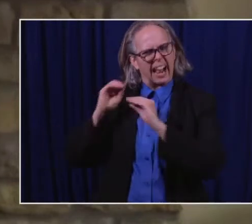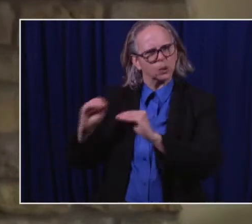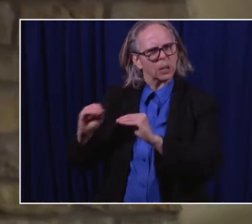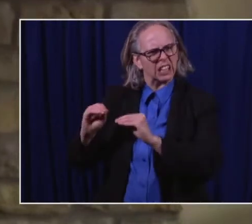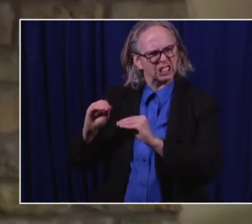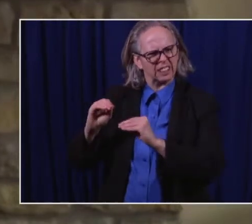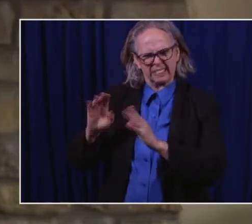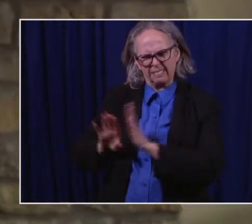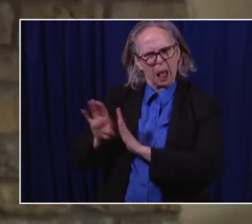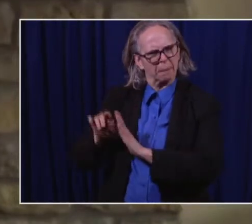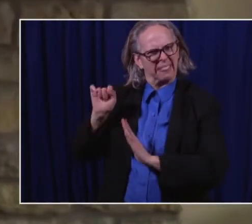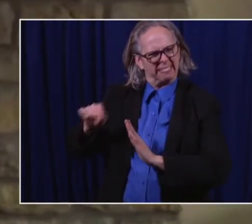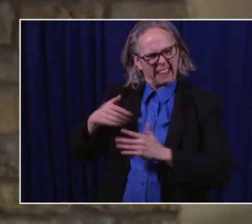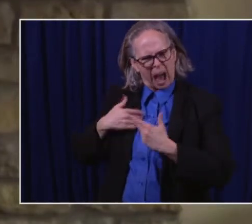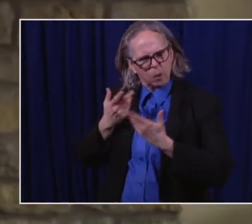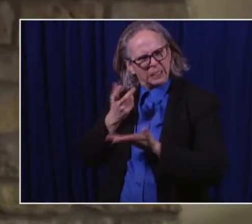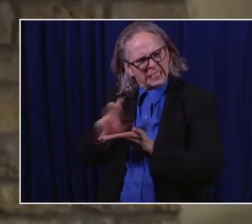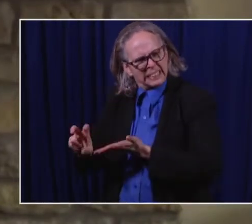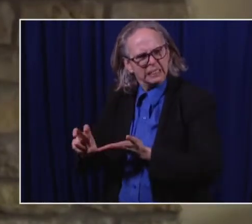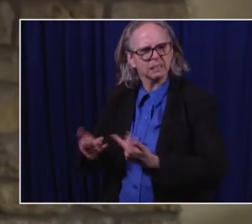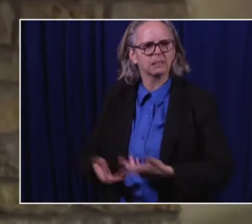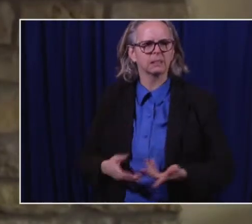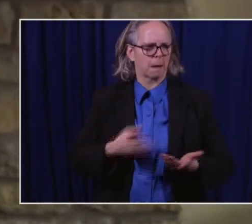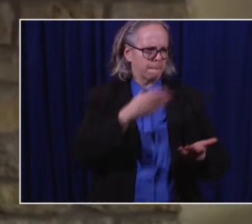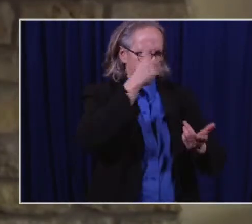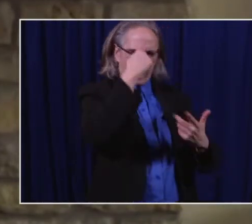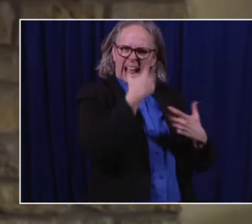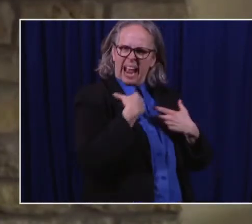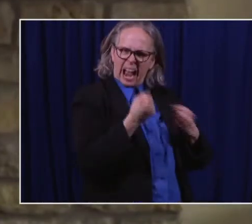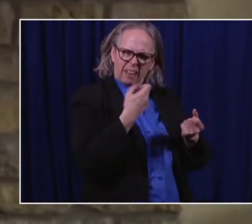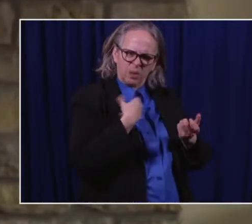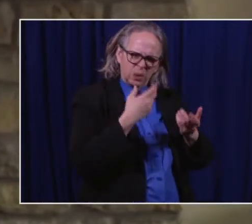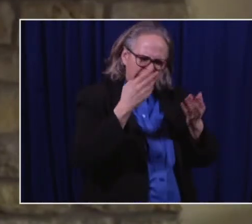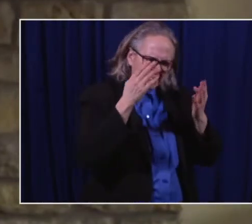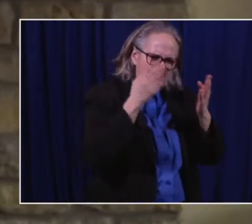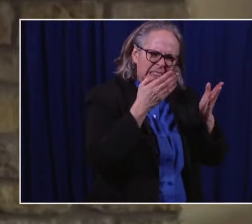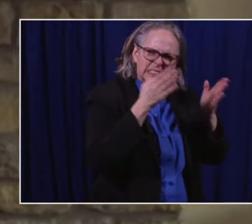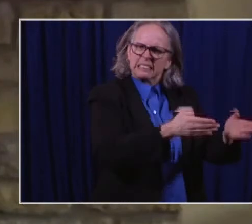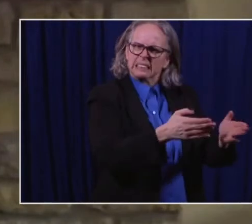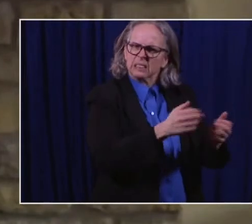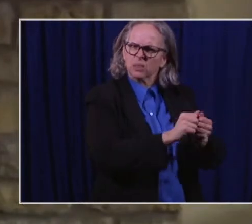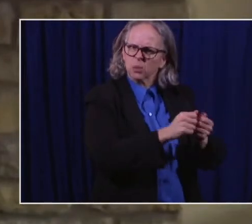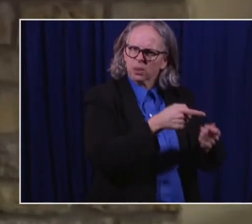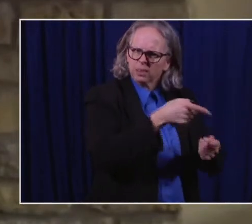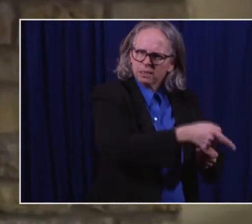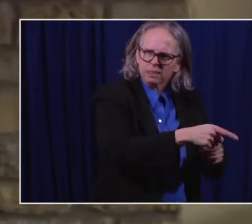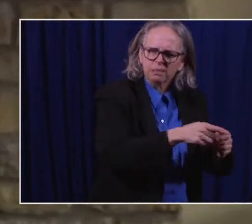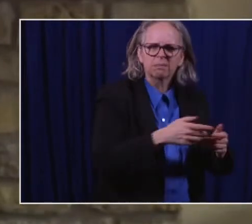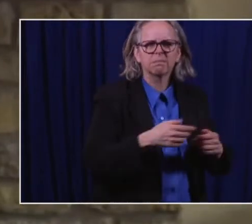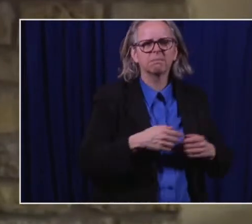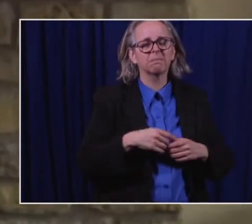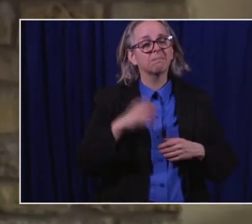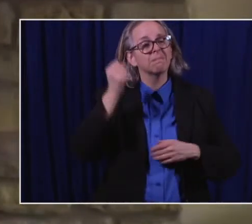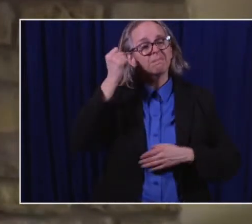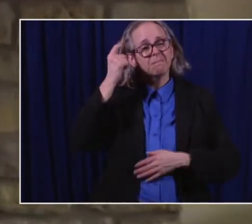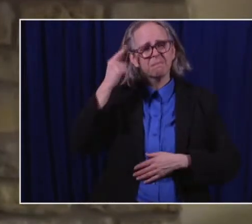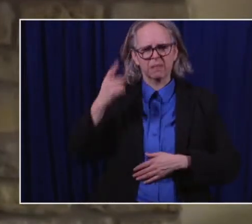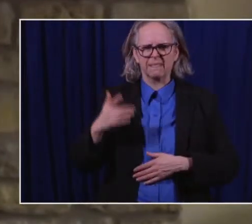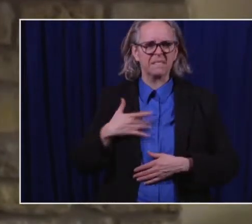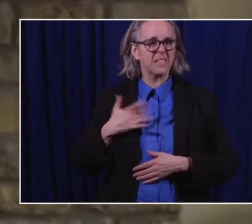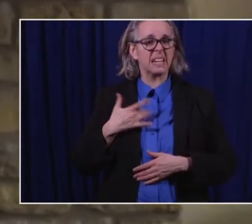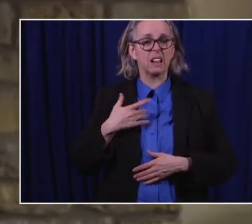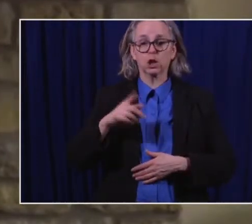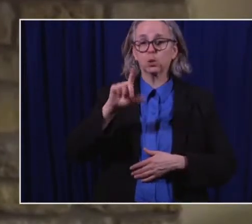focusing on mental health, the addiction problem. We really look at this as our year of recovery. And so we've